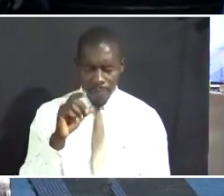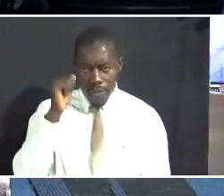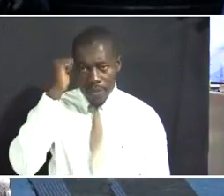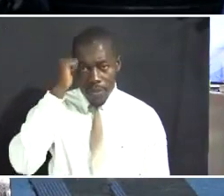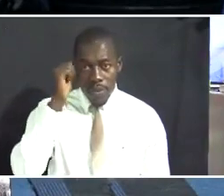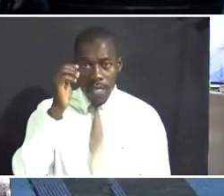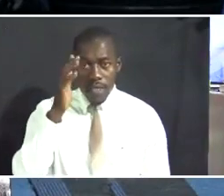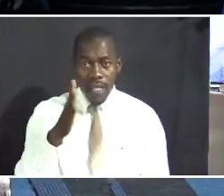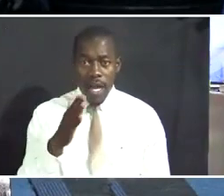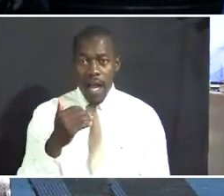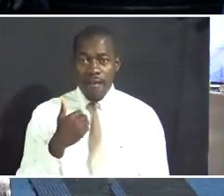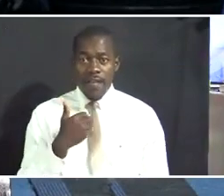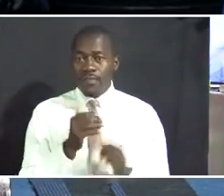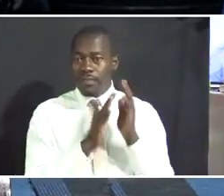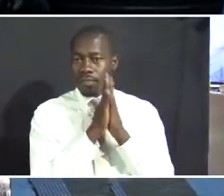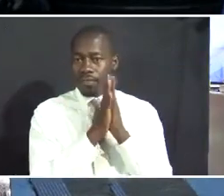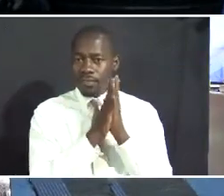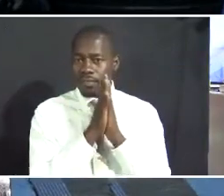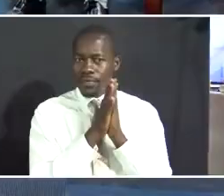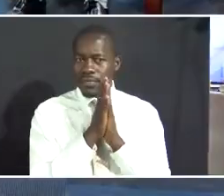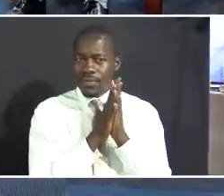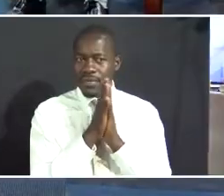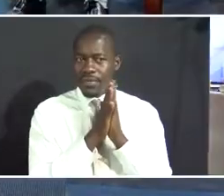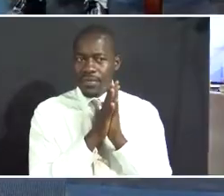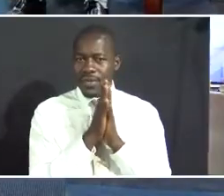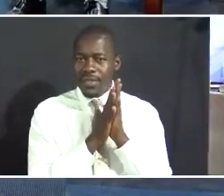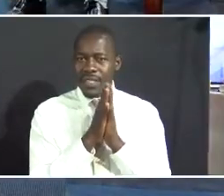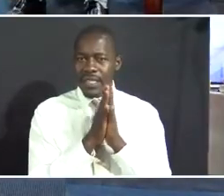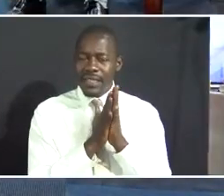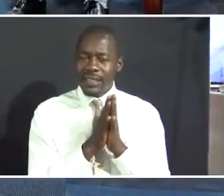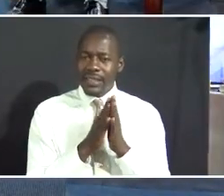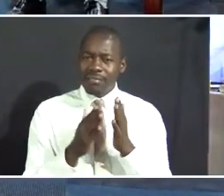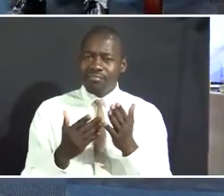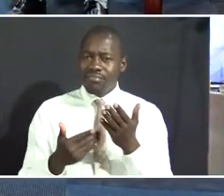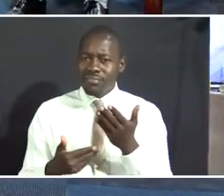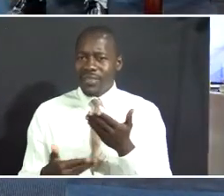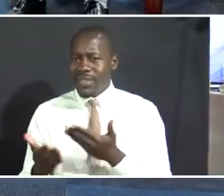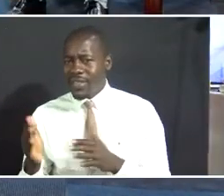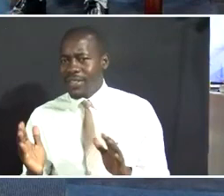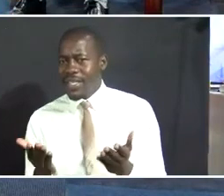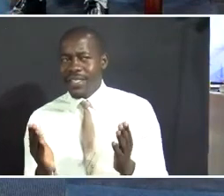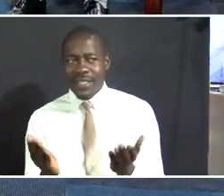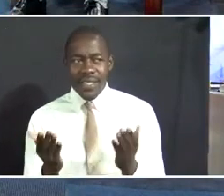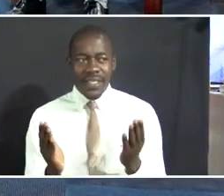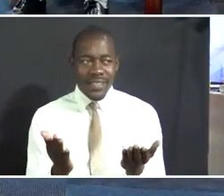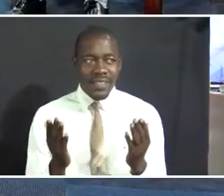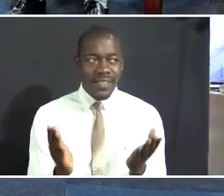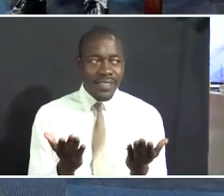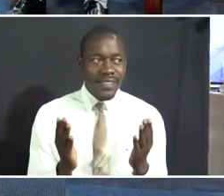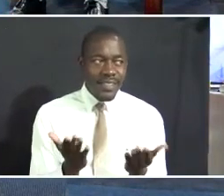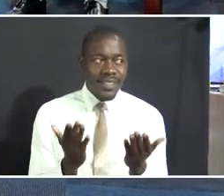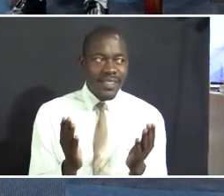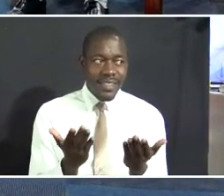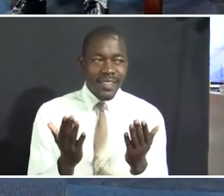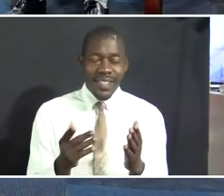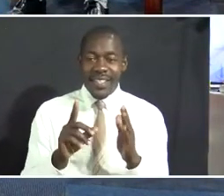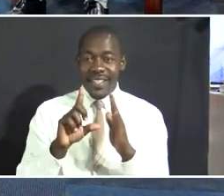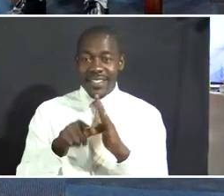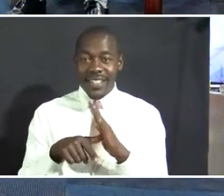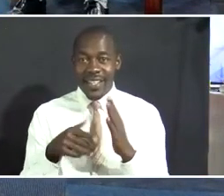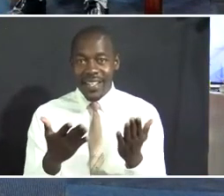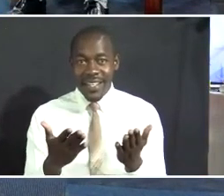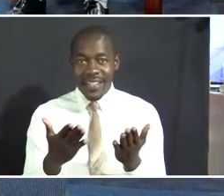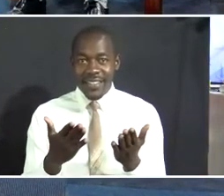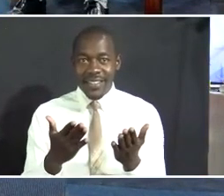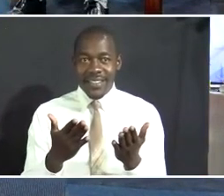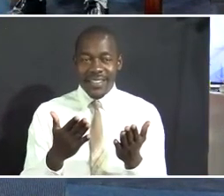him. You know, it makes you look like a girl. You know, I kept on talking to him one-on-one because he was a class rep. So